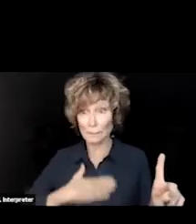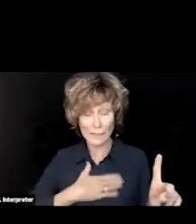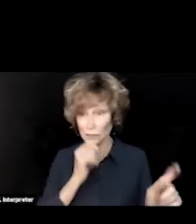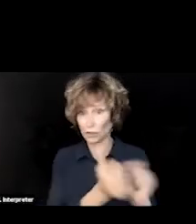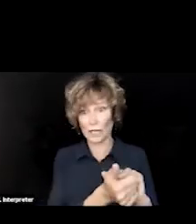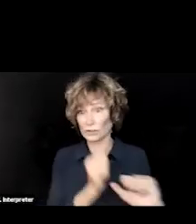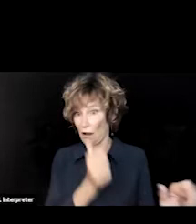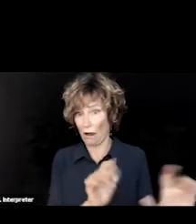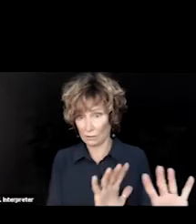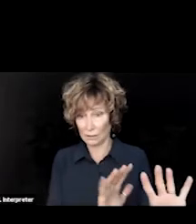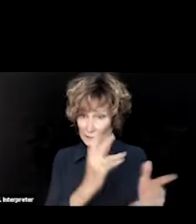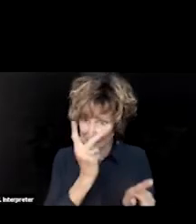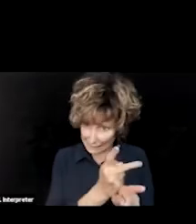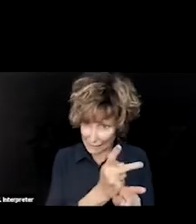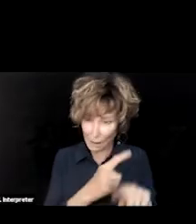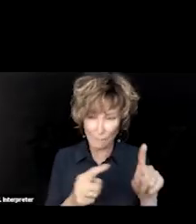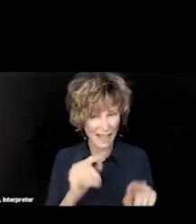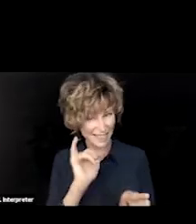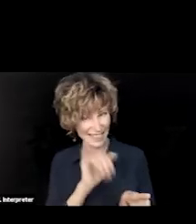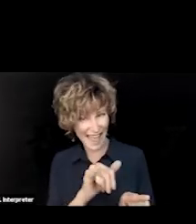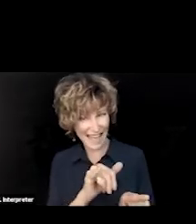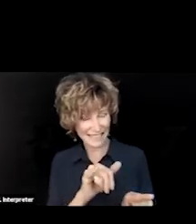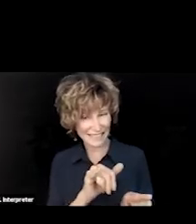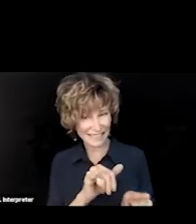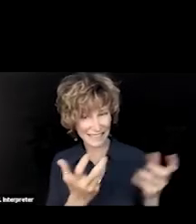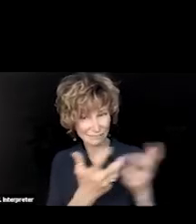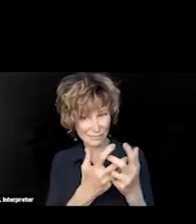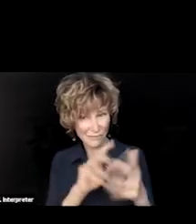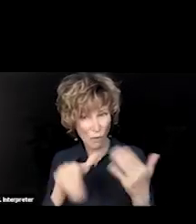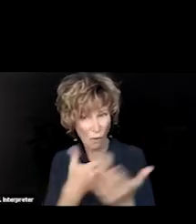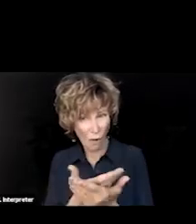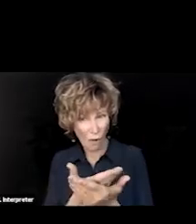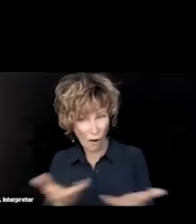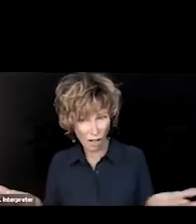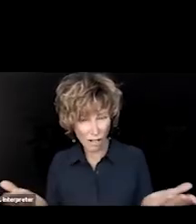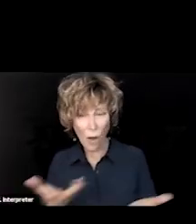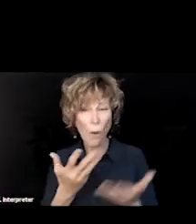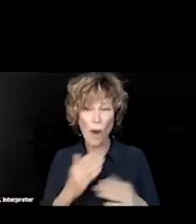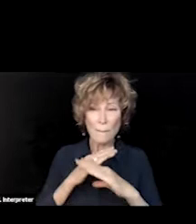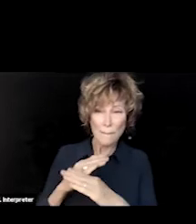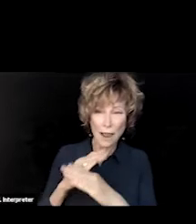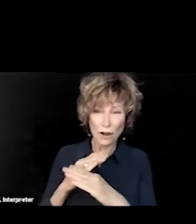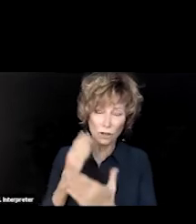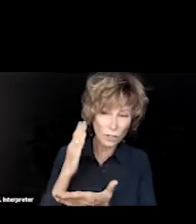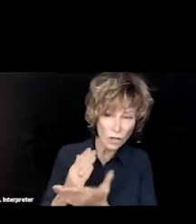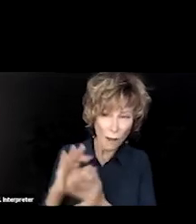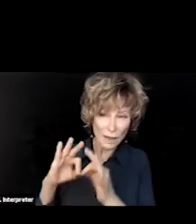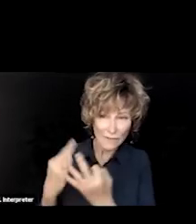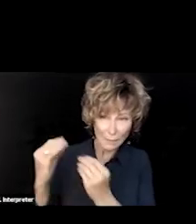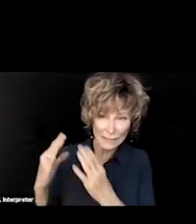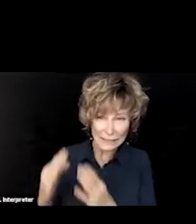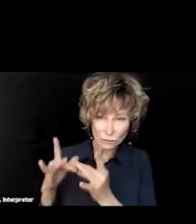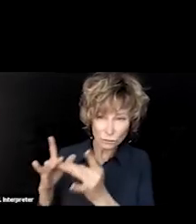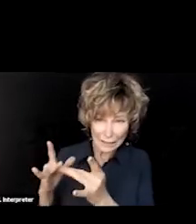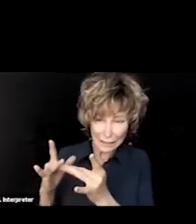it, but also consider, is it working for everybody? What barriers are stopping families, teachers, and